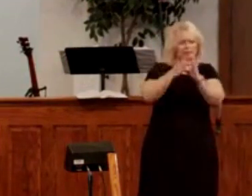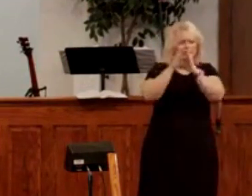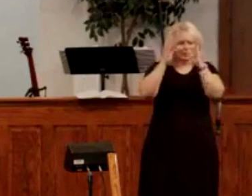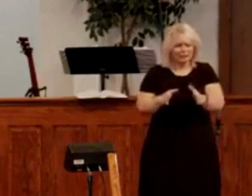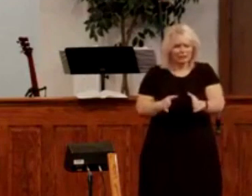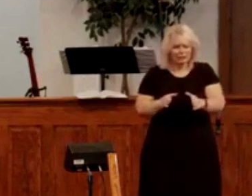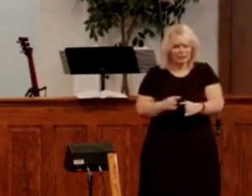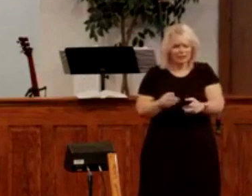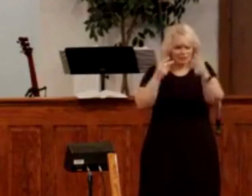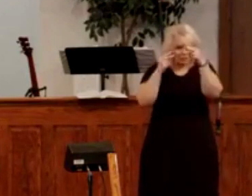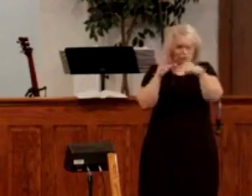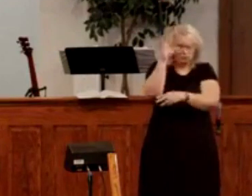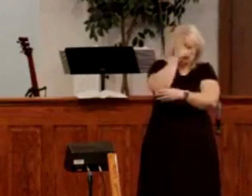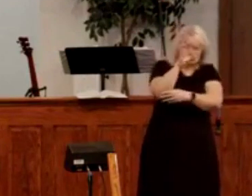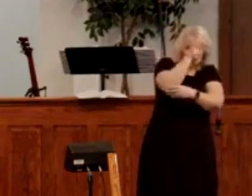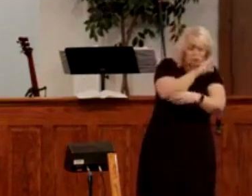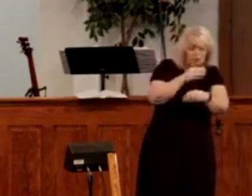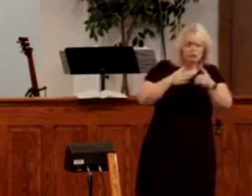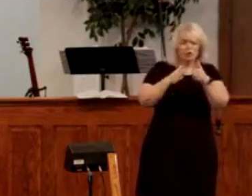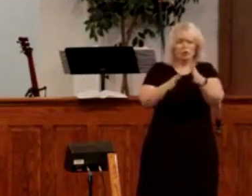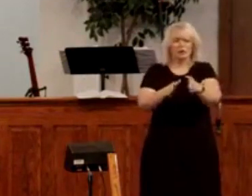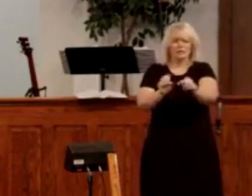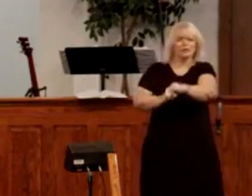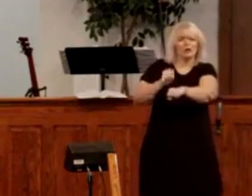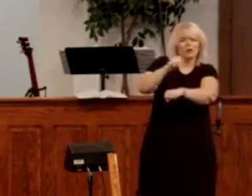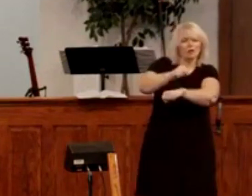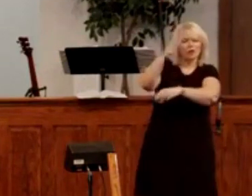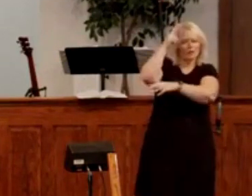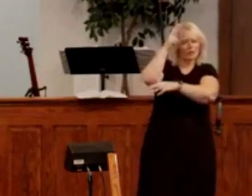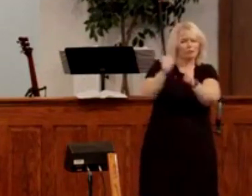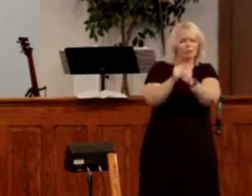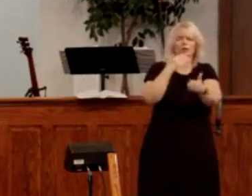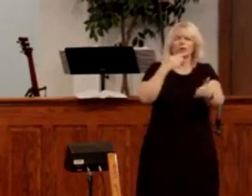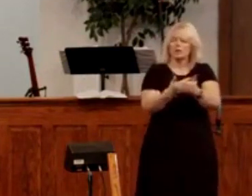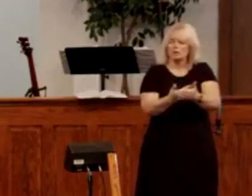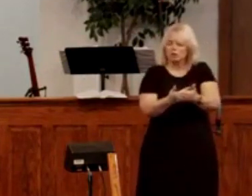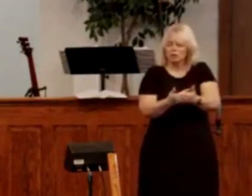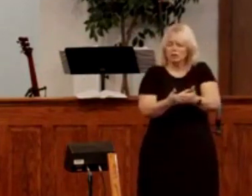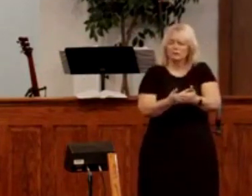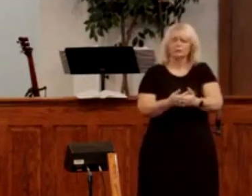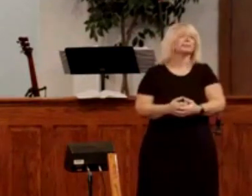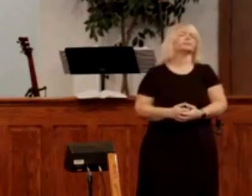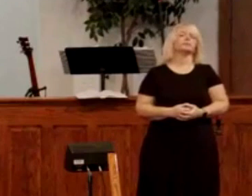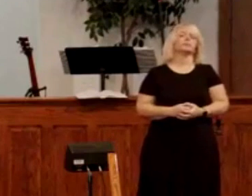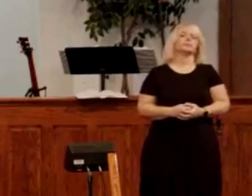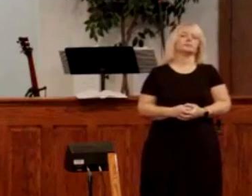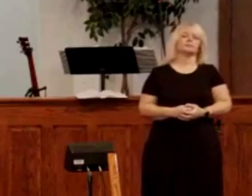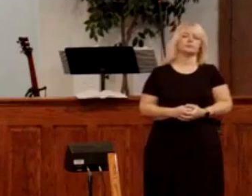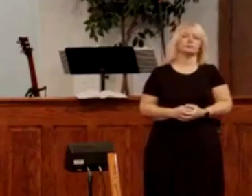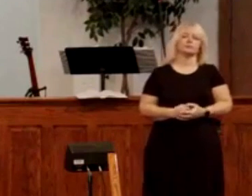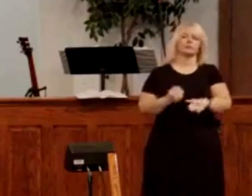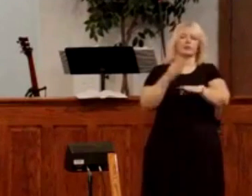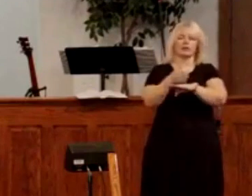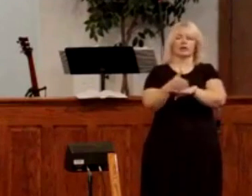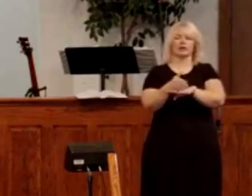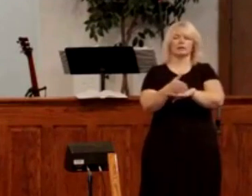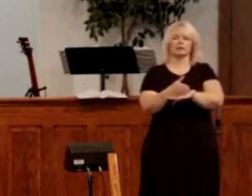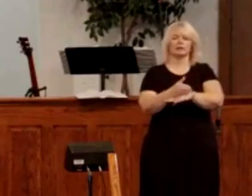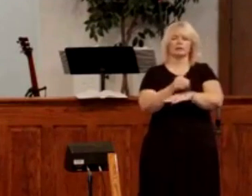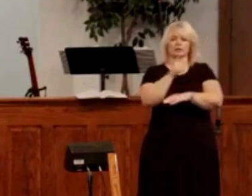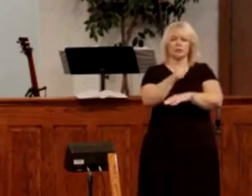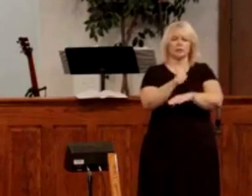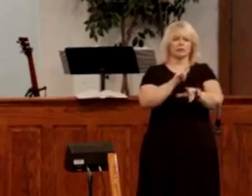look for ways to overcome evil with good, not to respond with evil. Here's the next one. This is the challenge. Do not